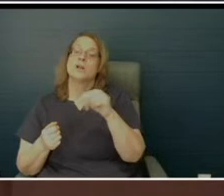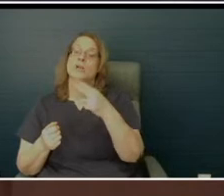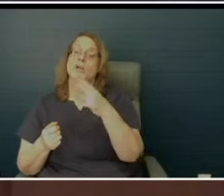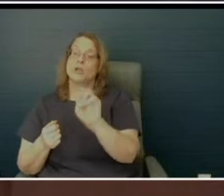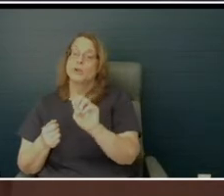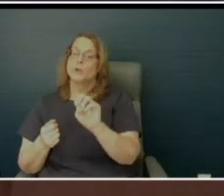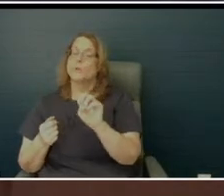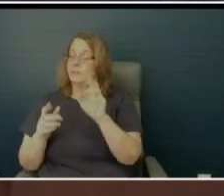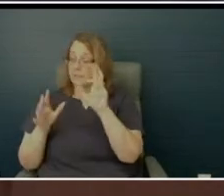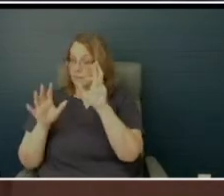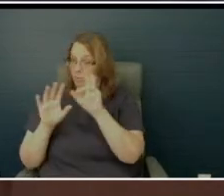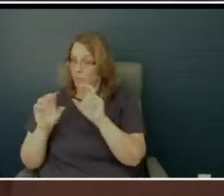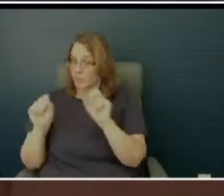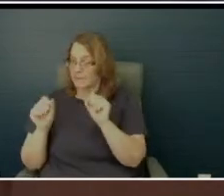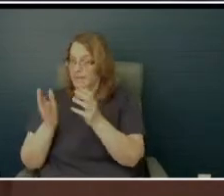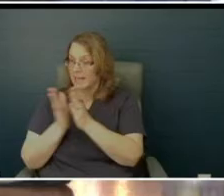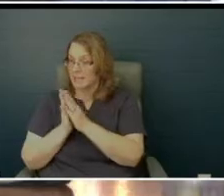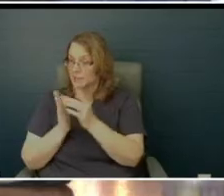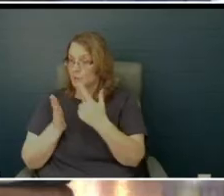to Mr. Clark?